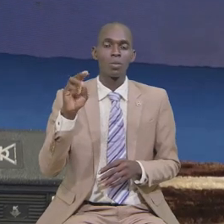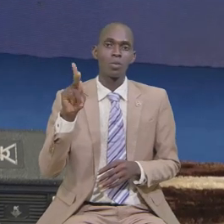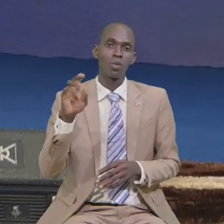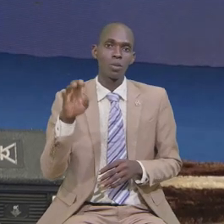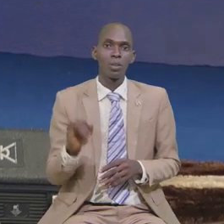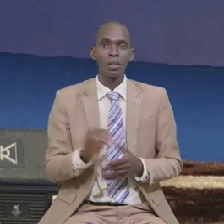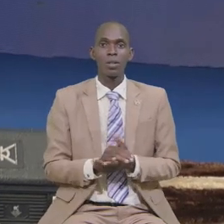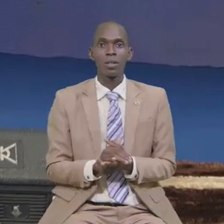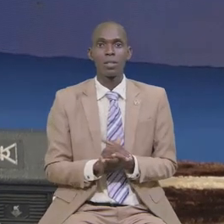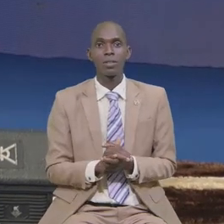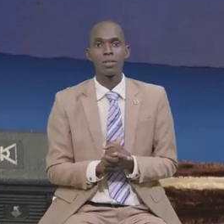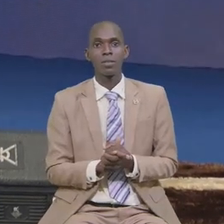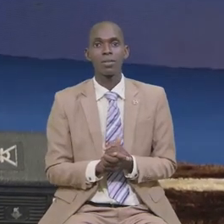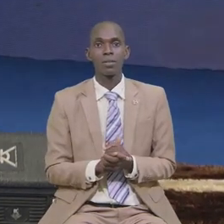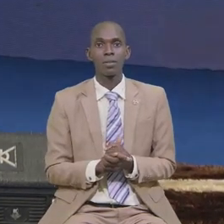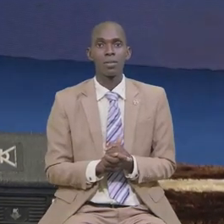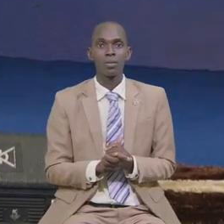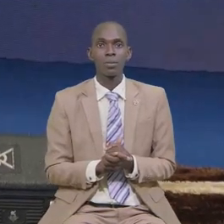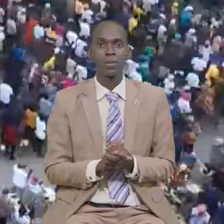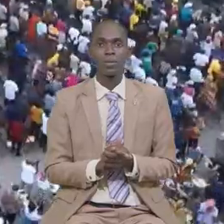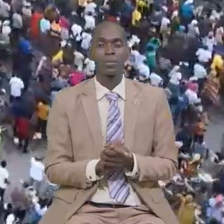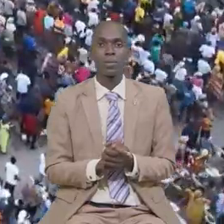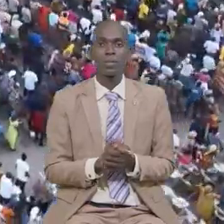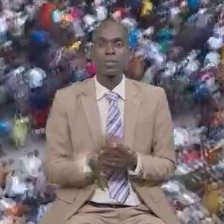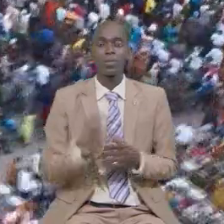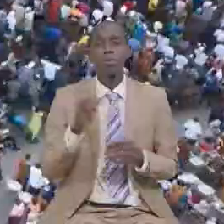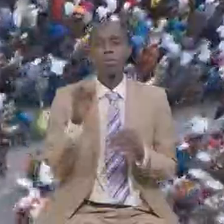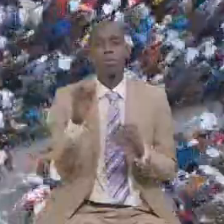Thank you, Pastor. Praise the Lord.